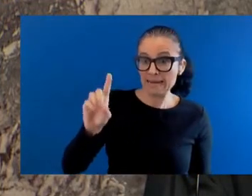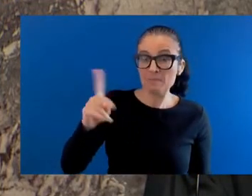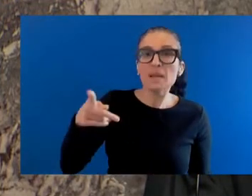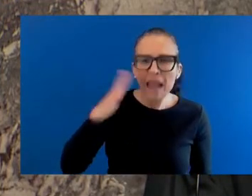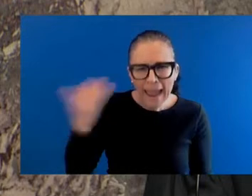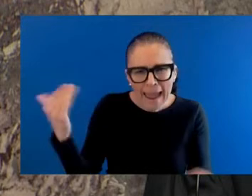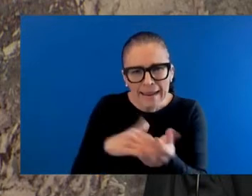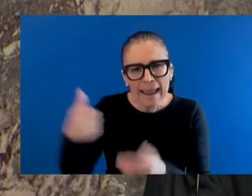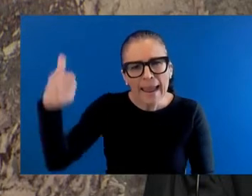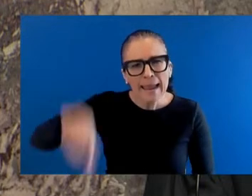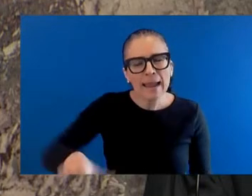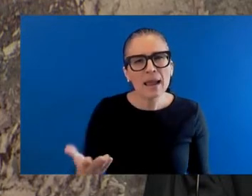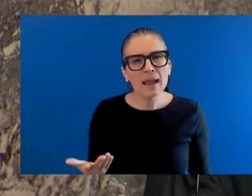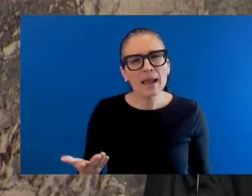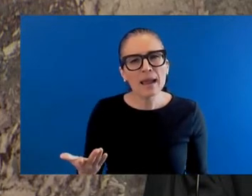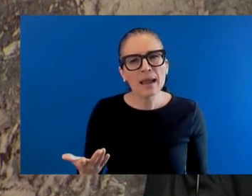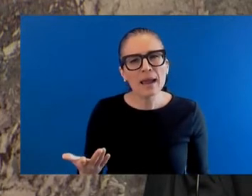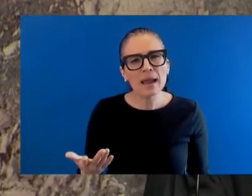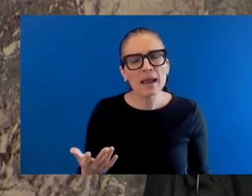this.